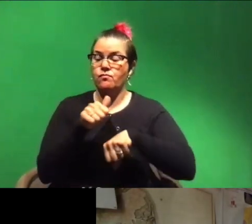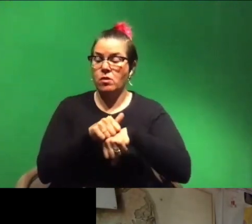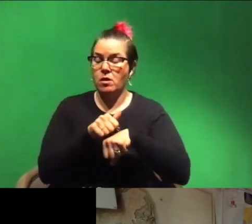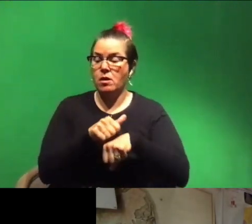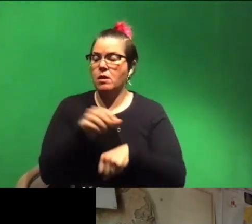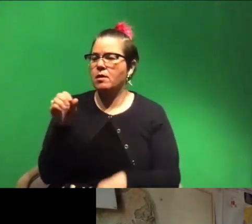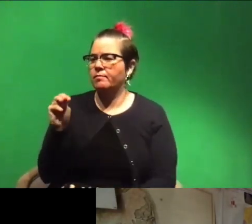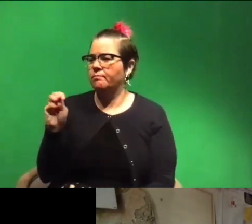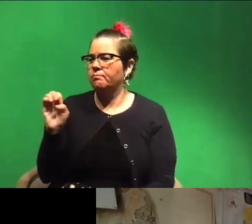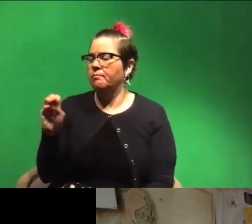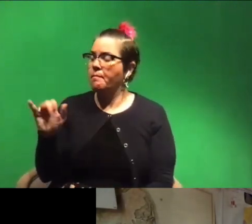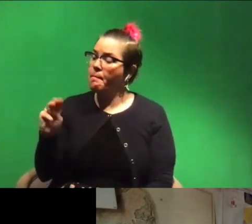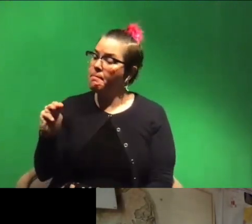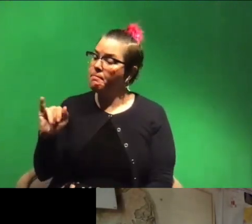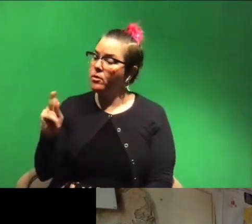a mineral?